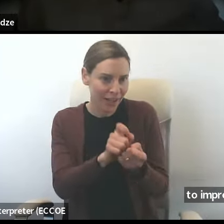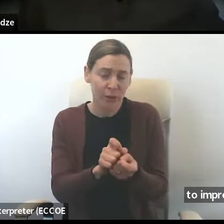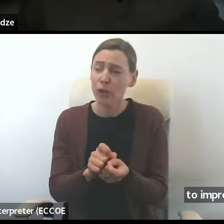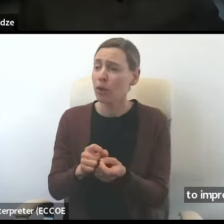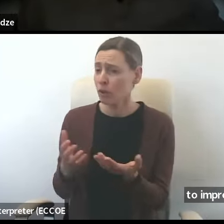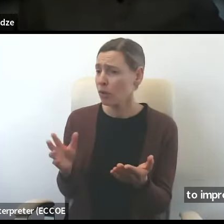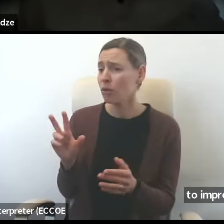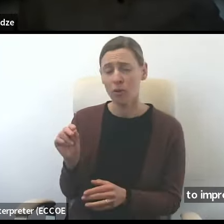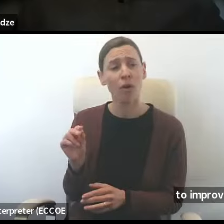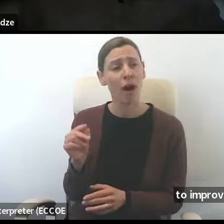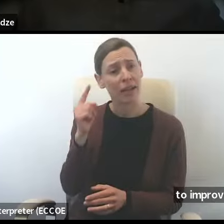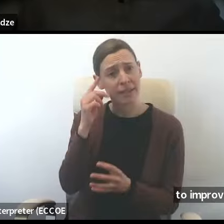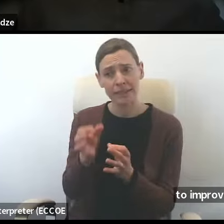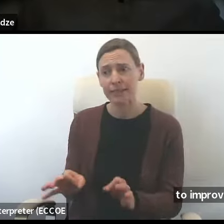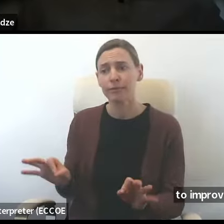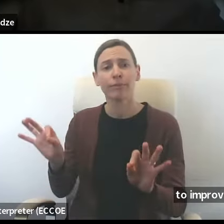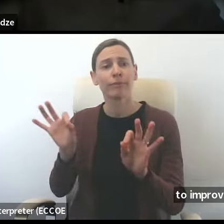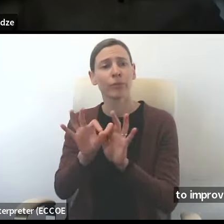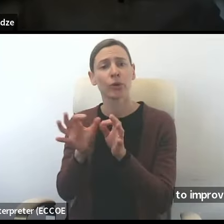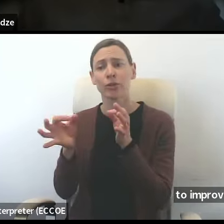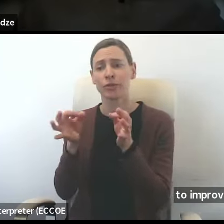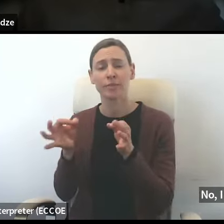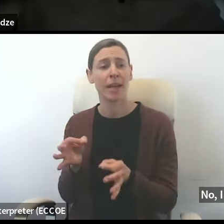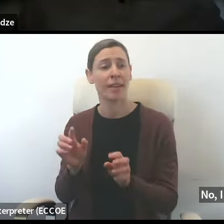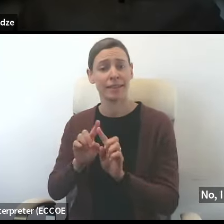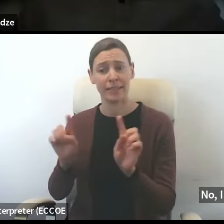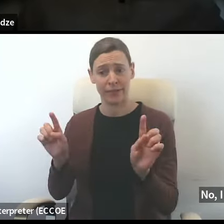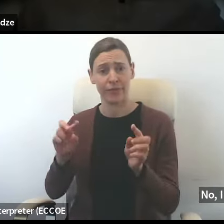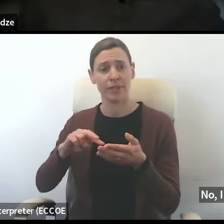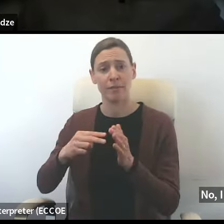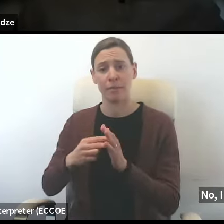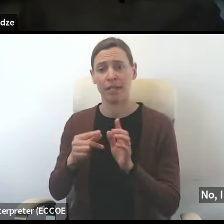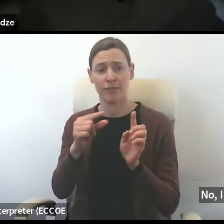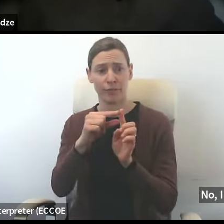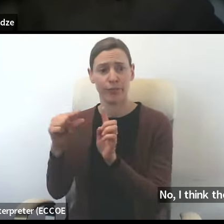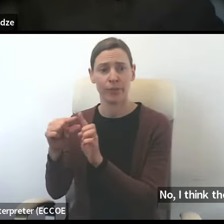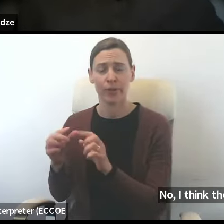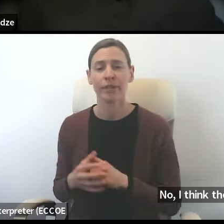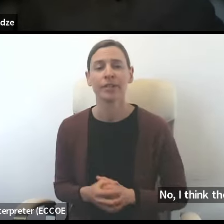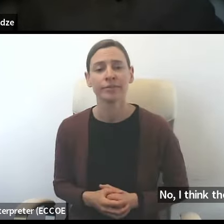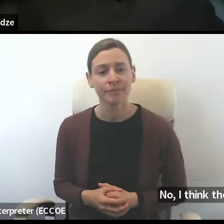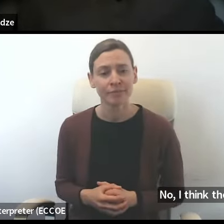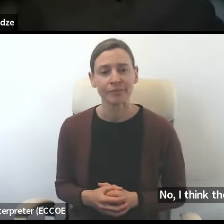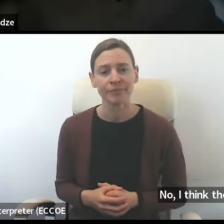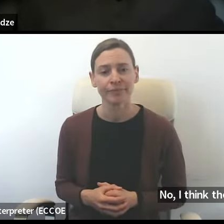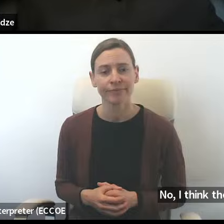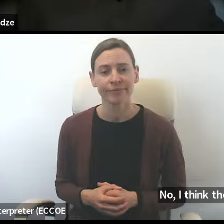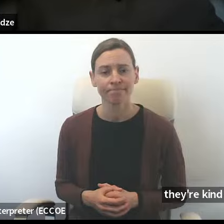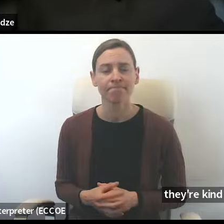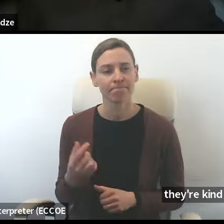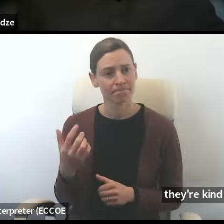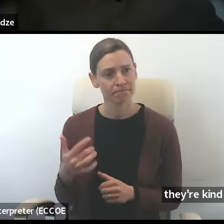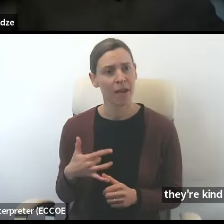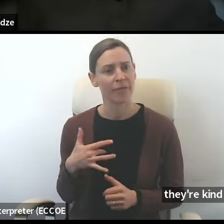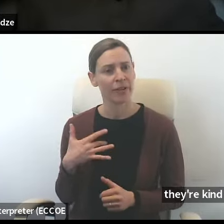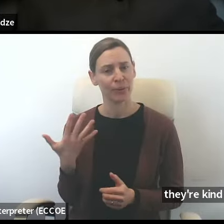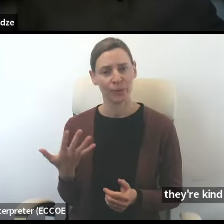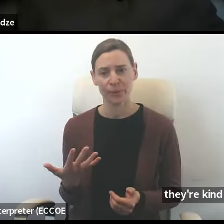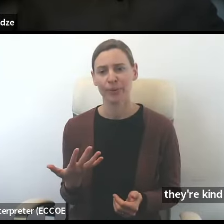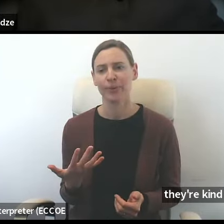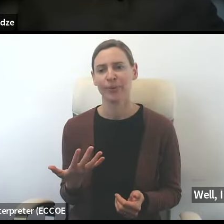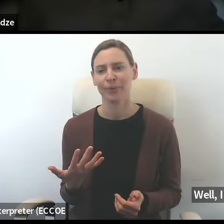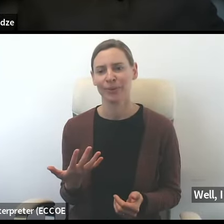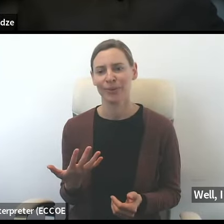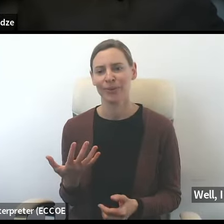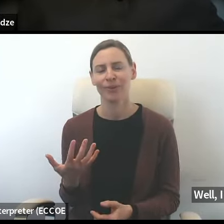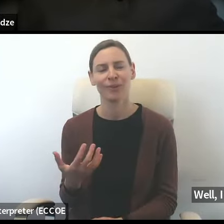necessary distinctions, right? Well, I do think that it's been really, really powerful and really meaningful to